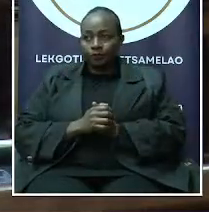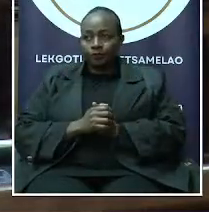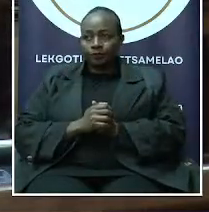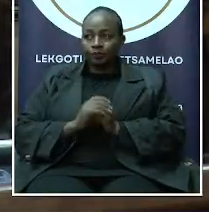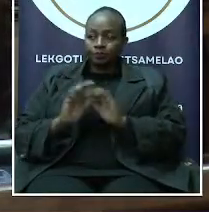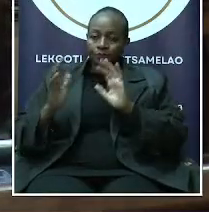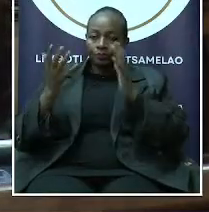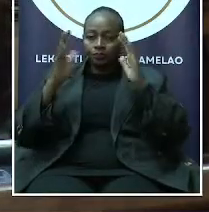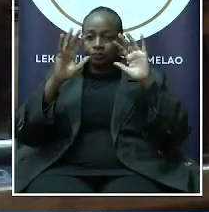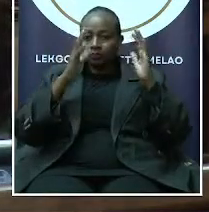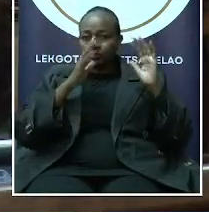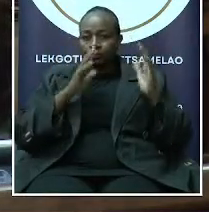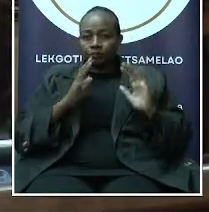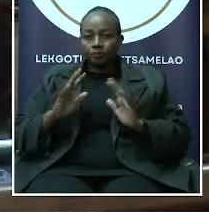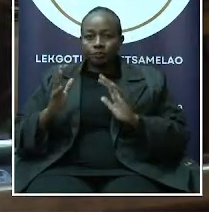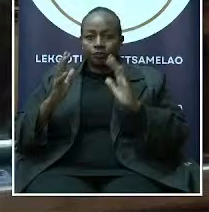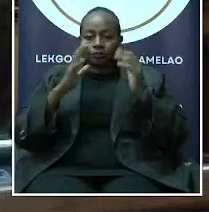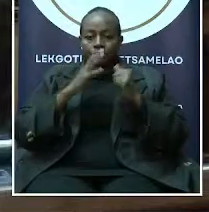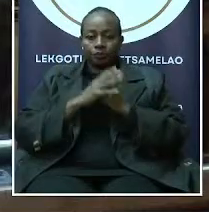Thank you.